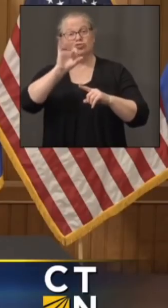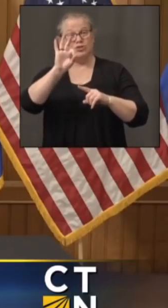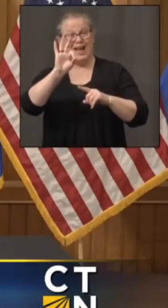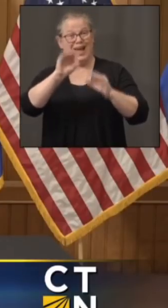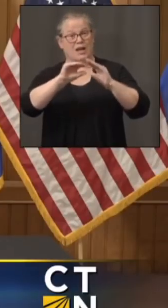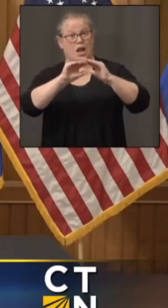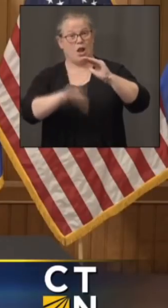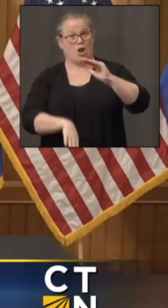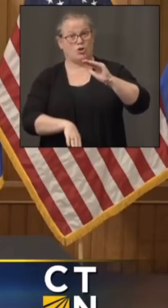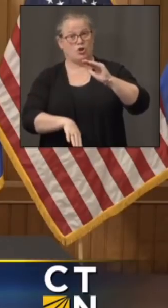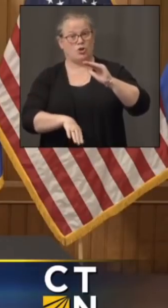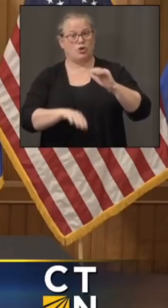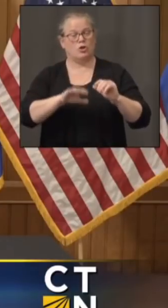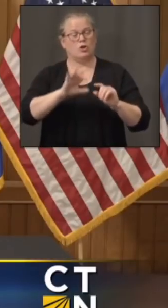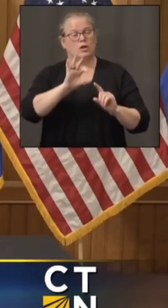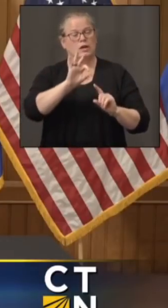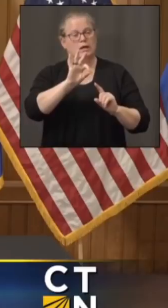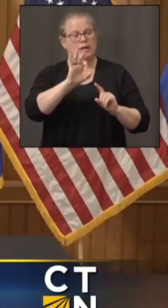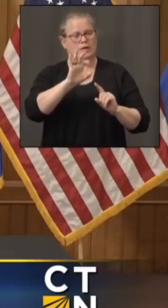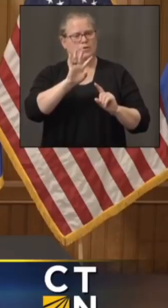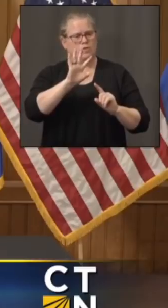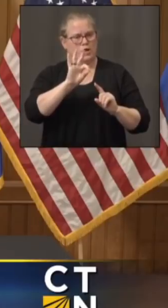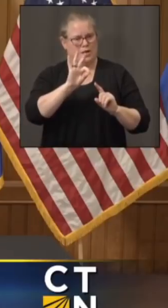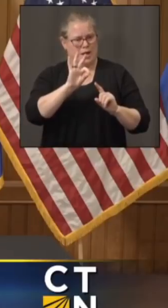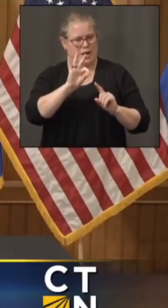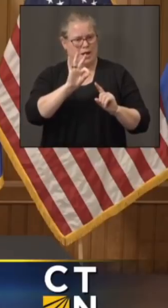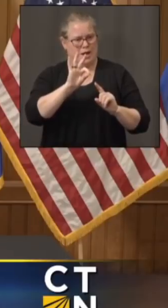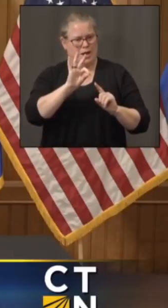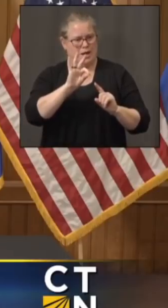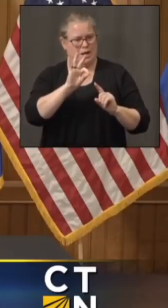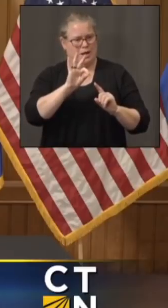from 949 on September 1st to